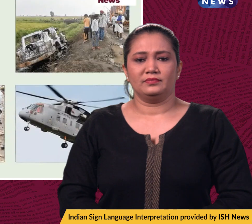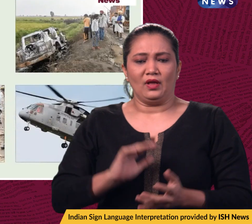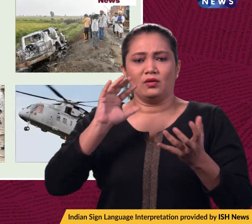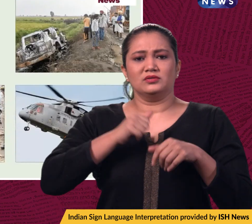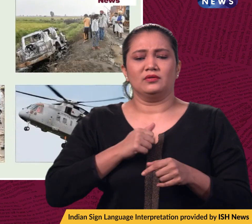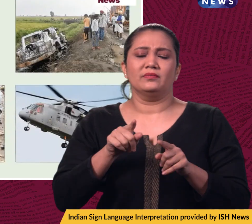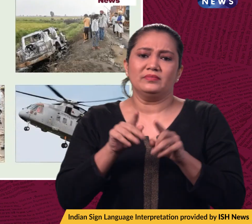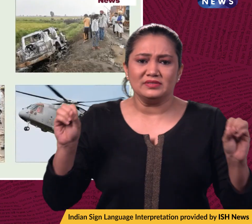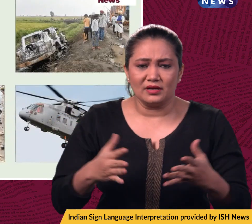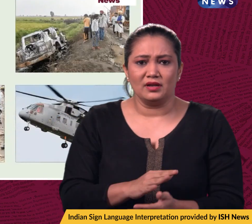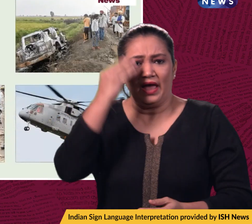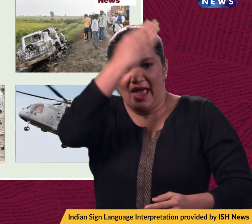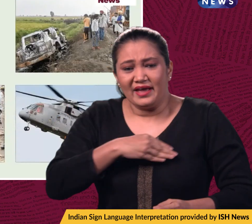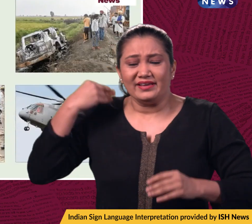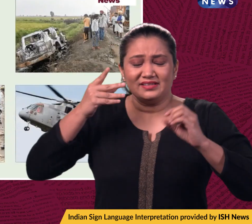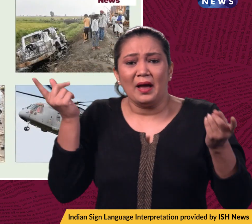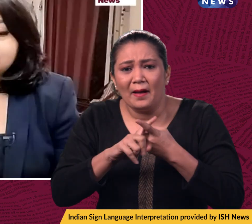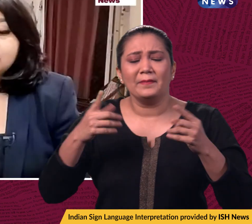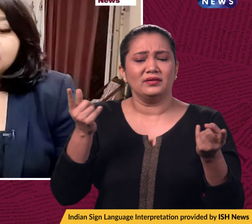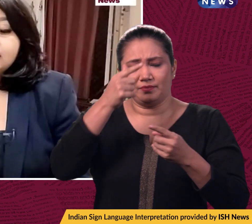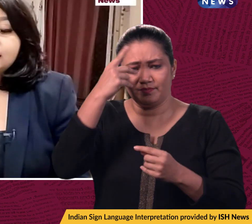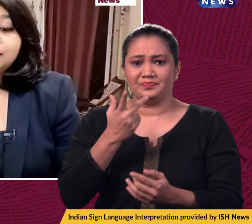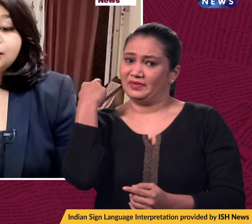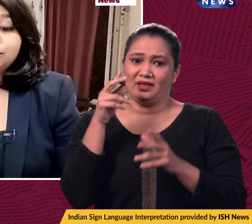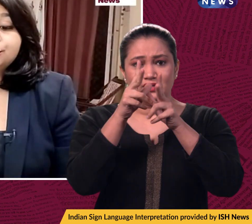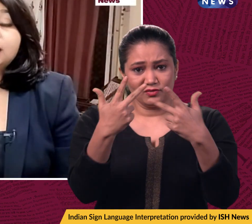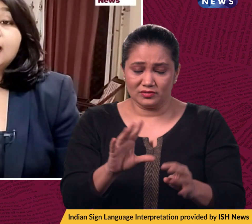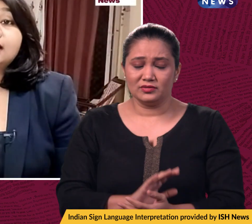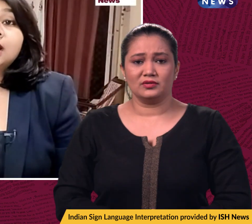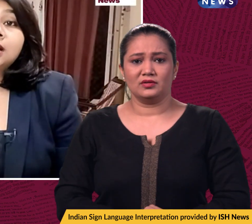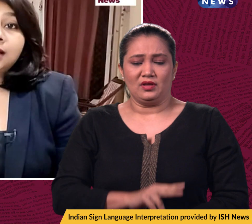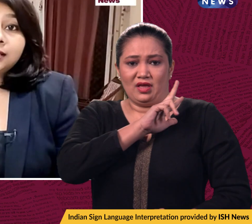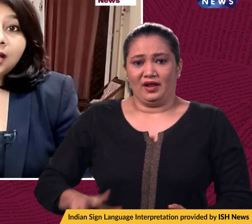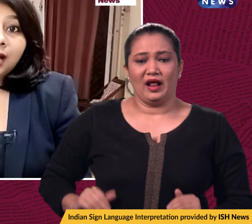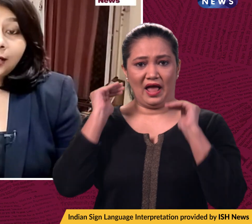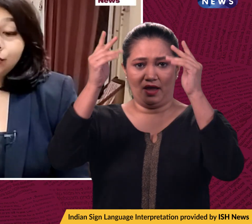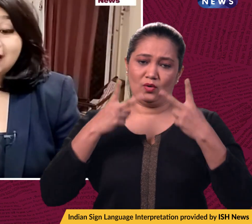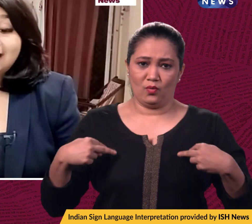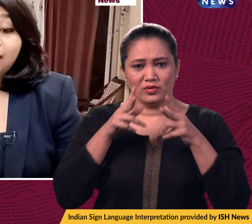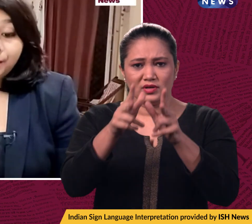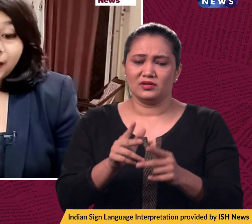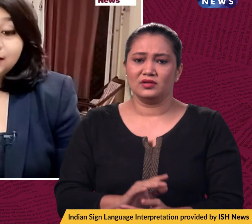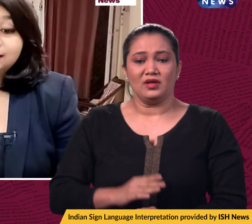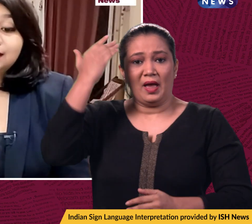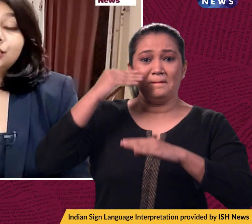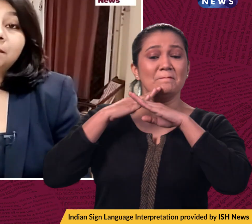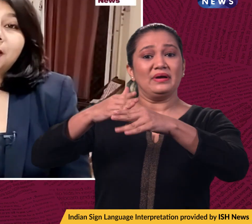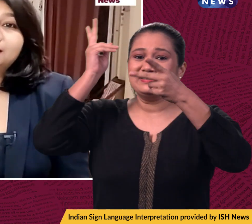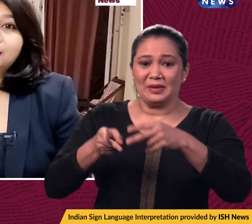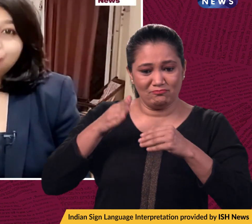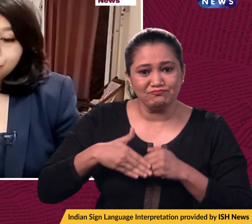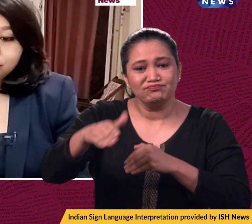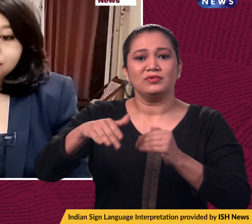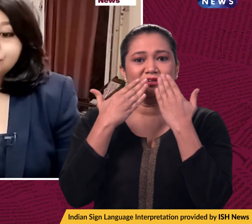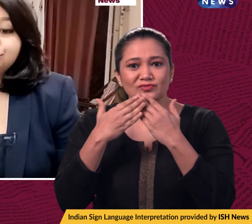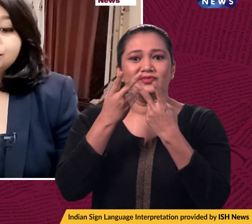in from across the country, starting off with the hijab ban controversy. Yesterday, we told you that Karnataka High Court had upheld the hijab ban